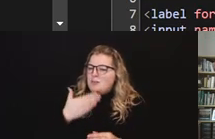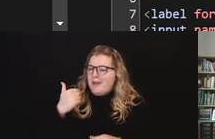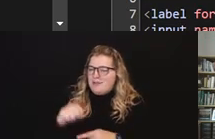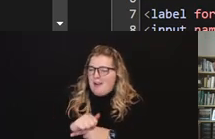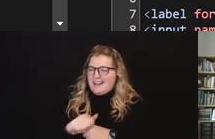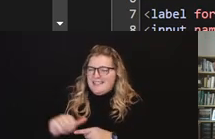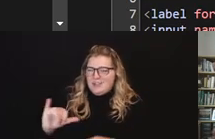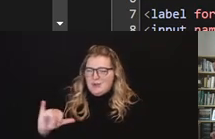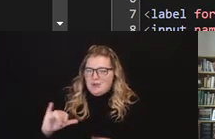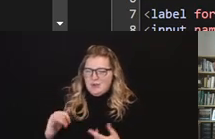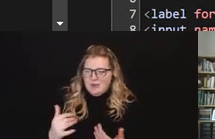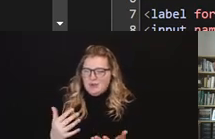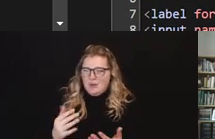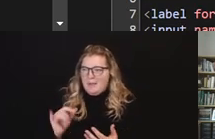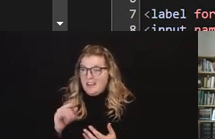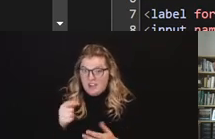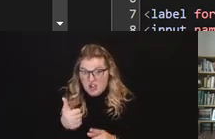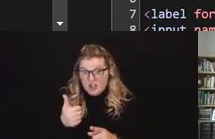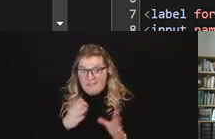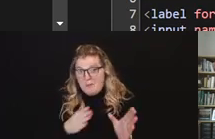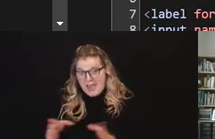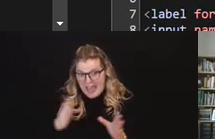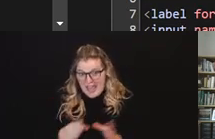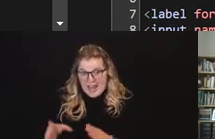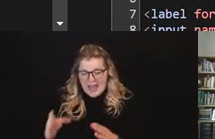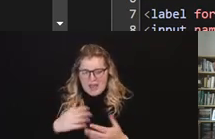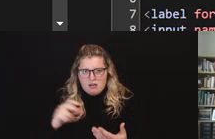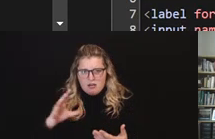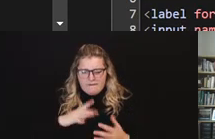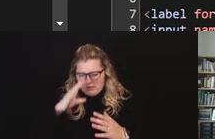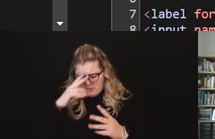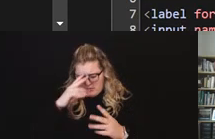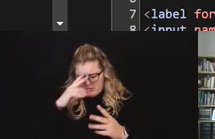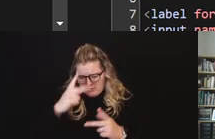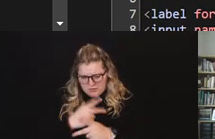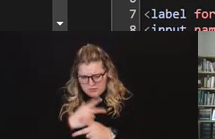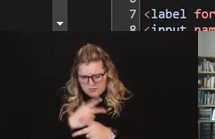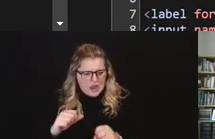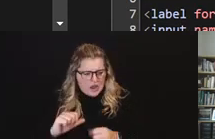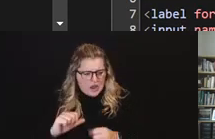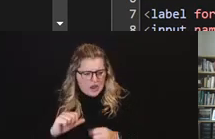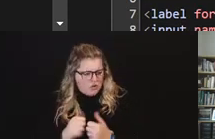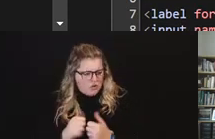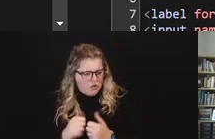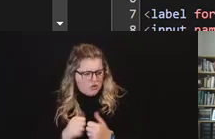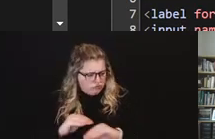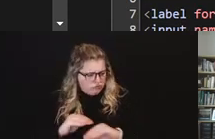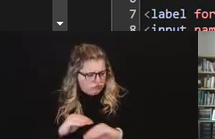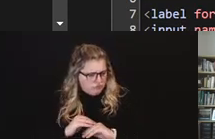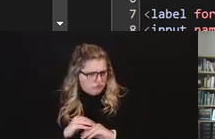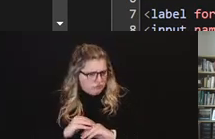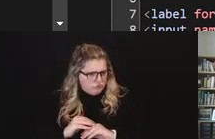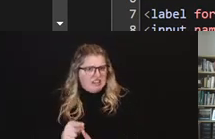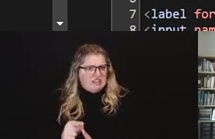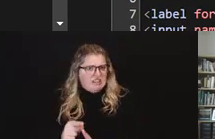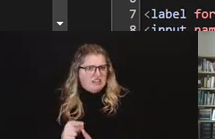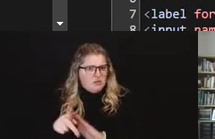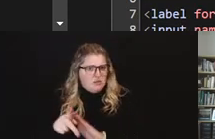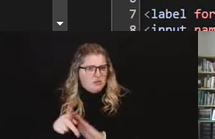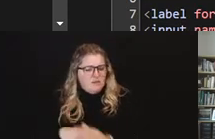in terms of whenever you're planning something to say, okay, how can we get at least in the ballpark here? And I think mobile